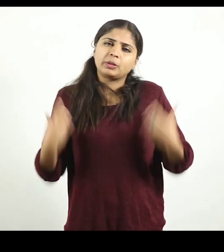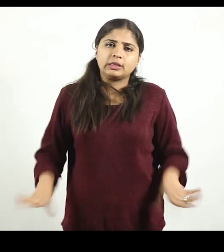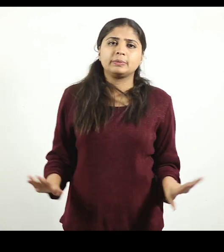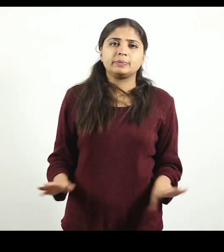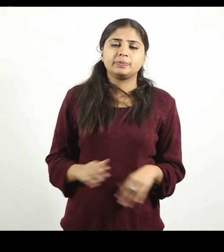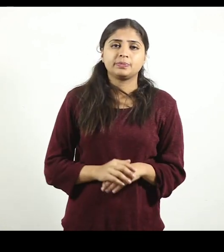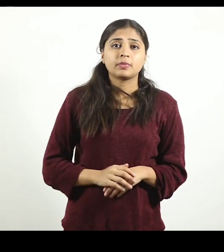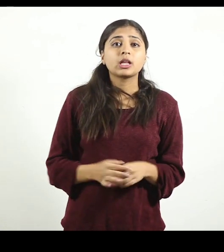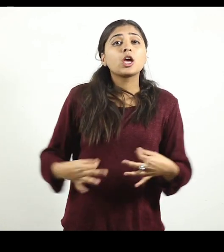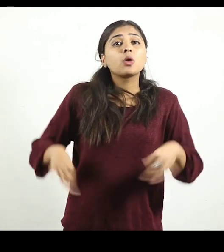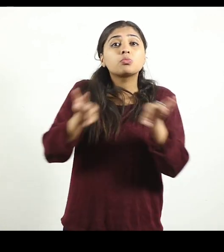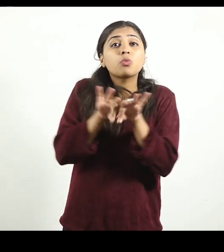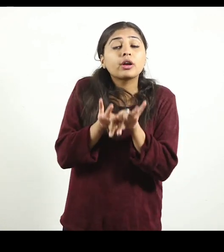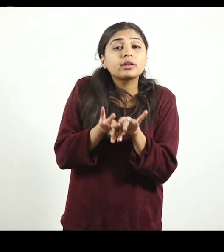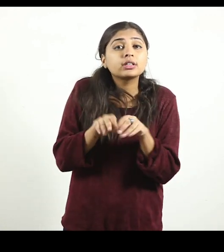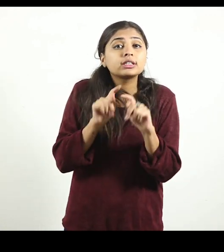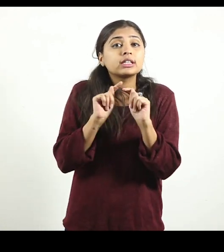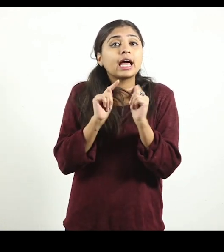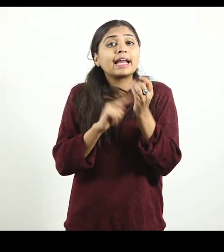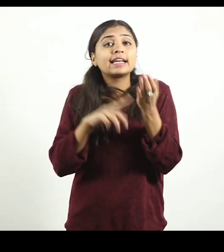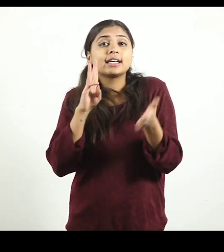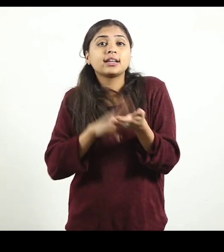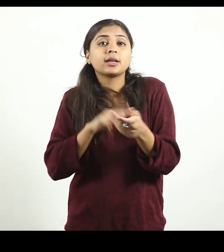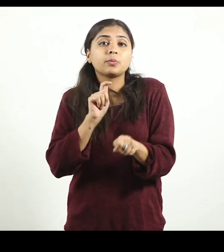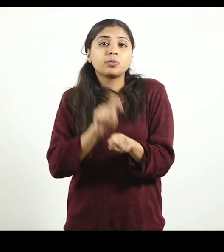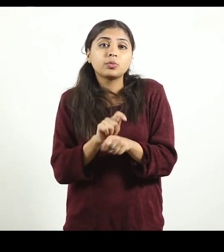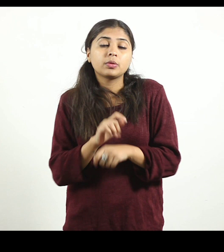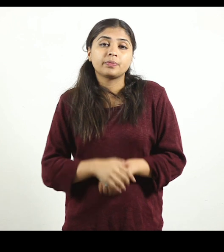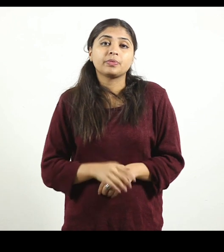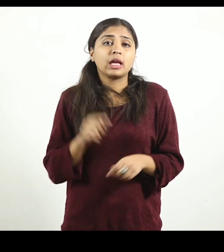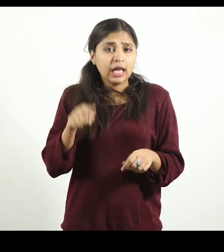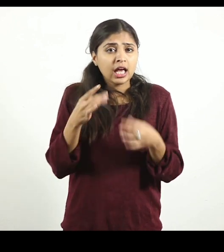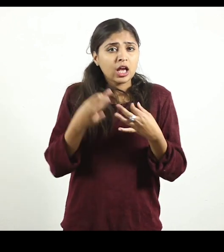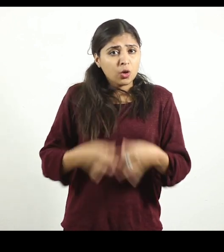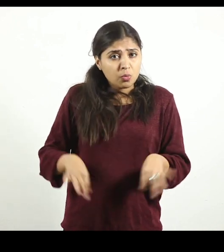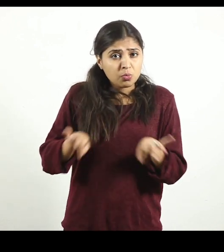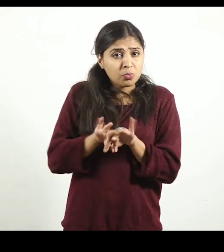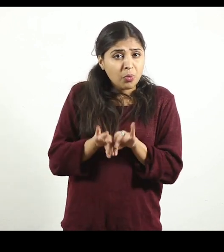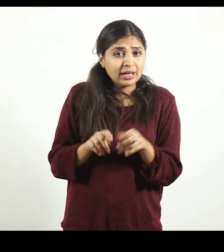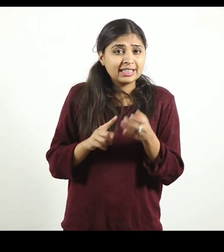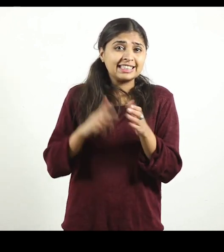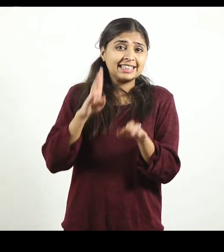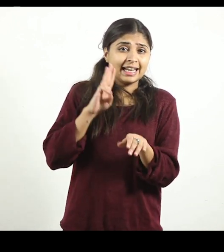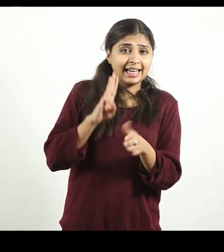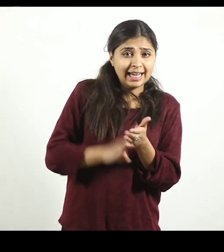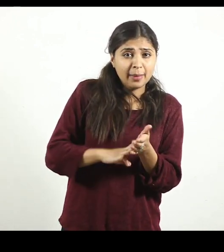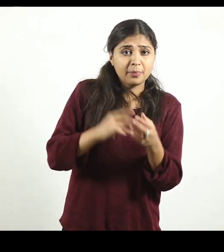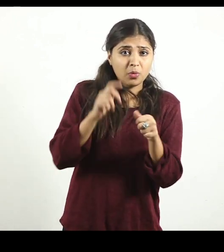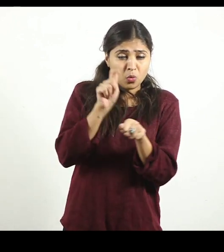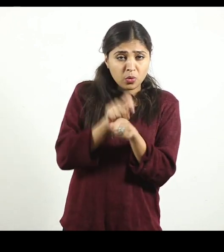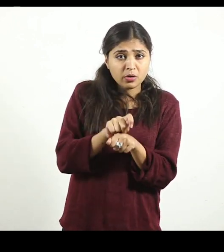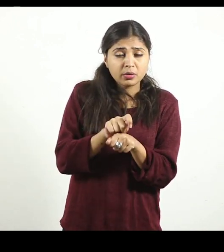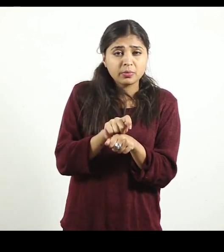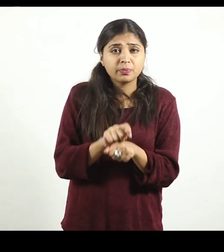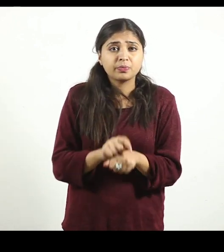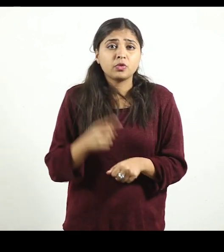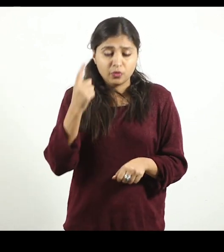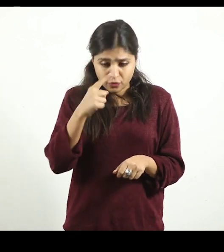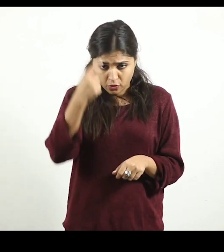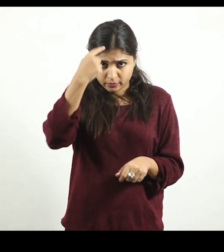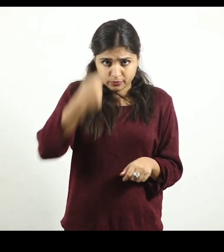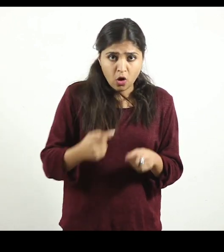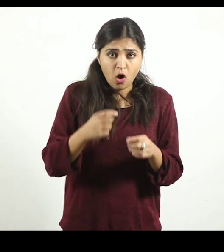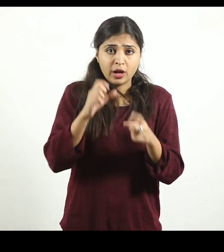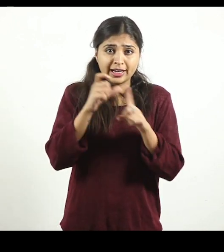conflicts. The importance of teamwork is that for a data entry operator, it brings in new ideas. It helps